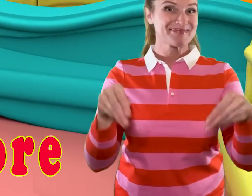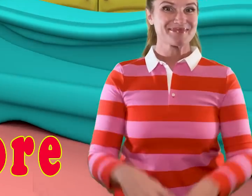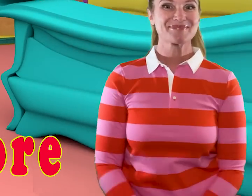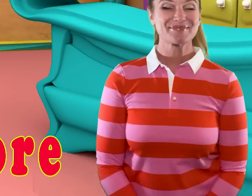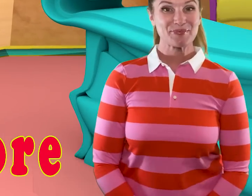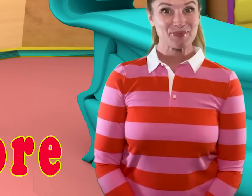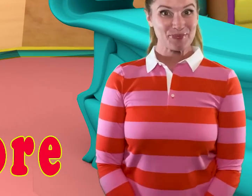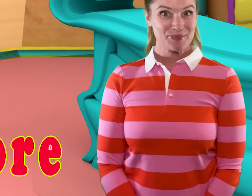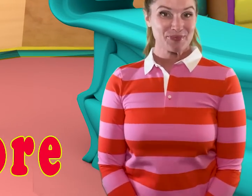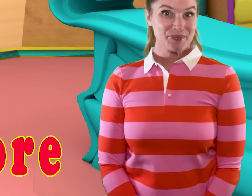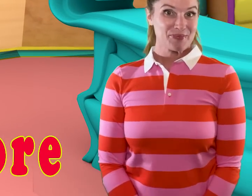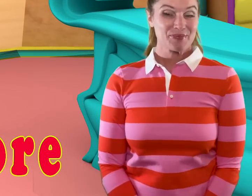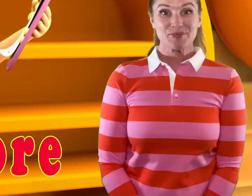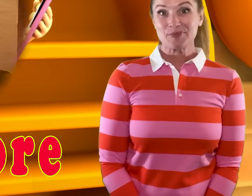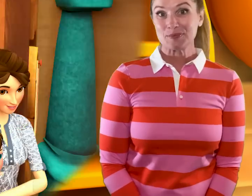the grocery